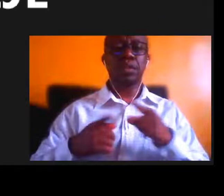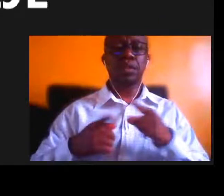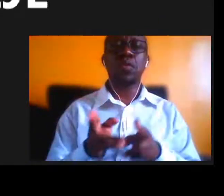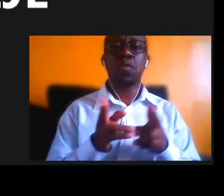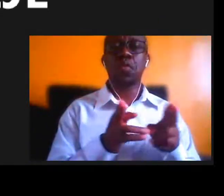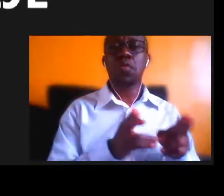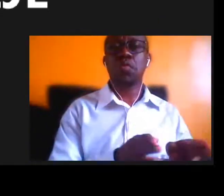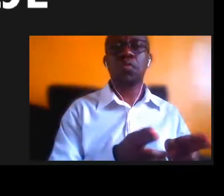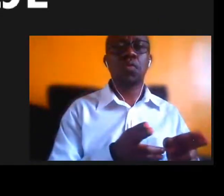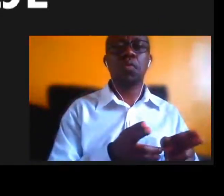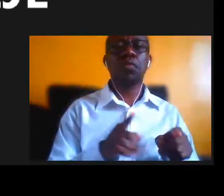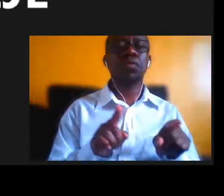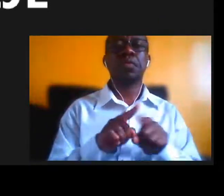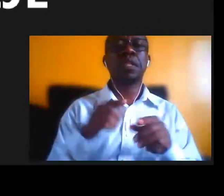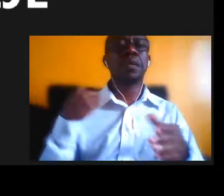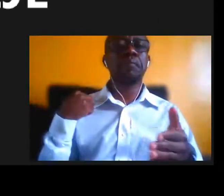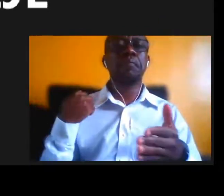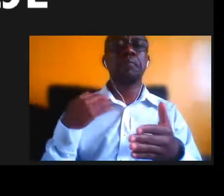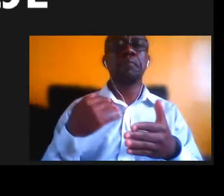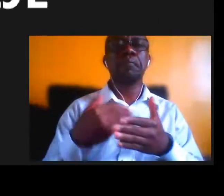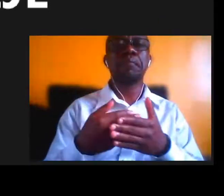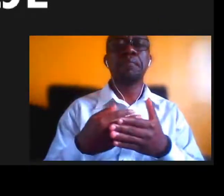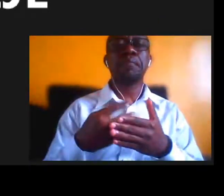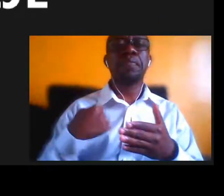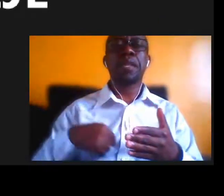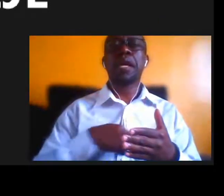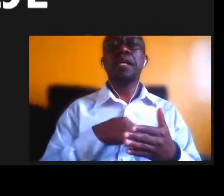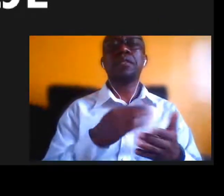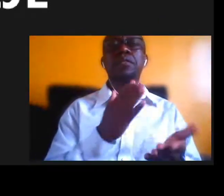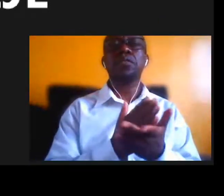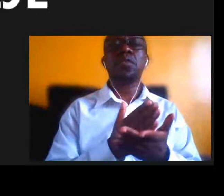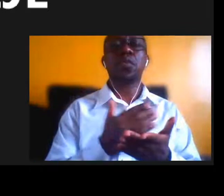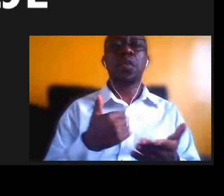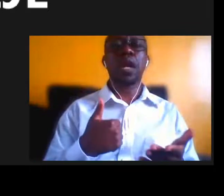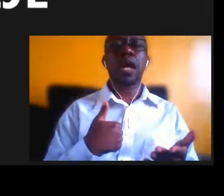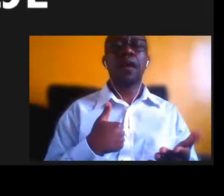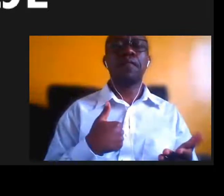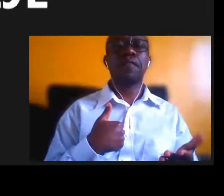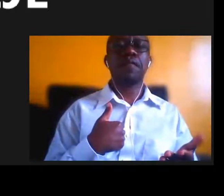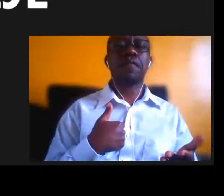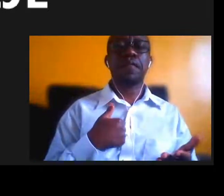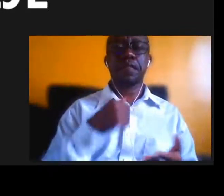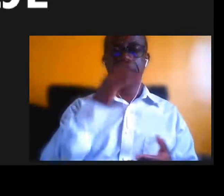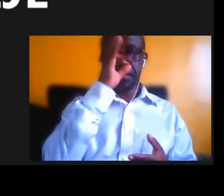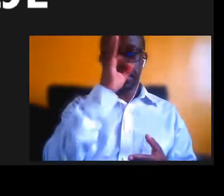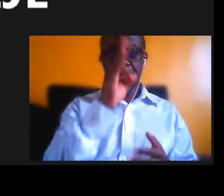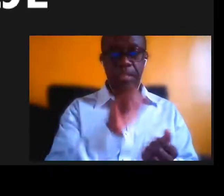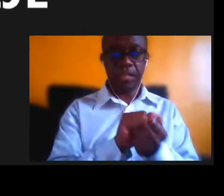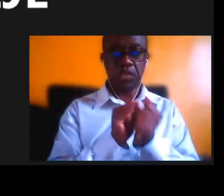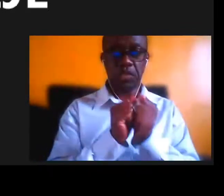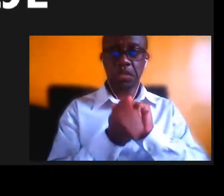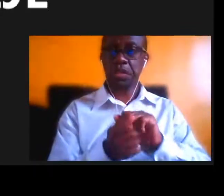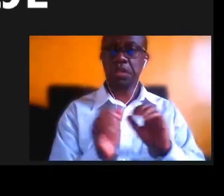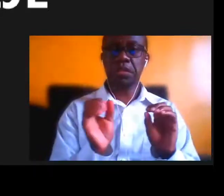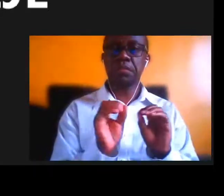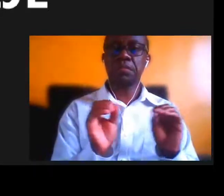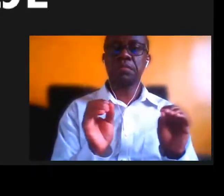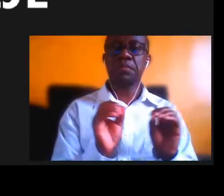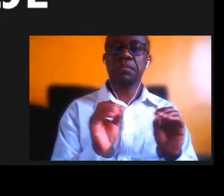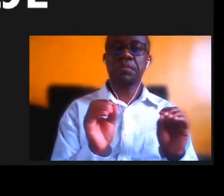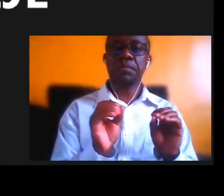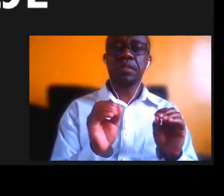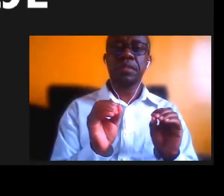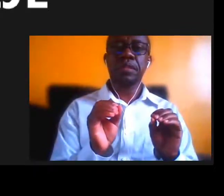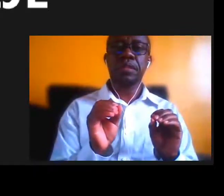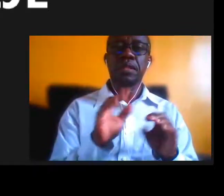before. We didn't really have, we didn't make serious changes since the